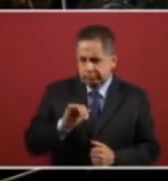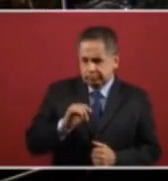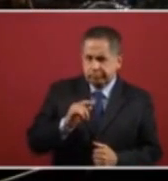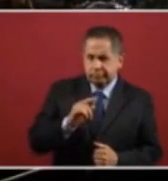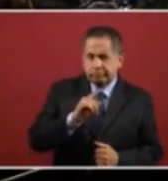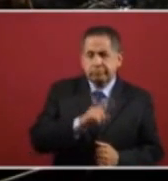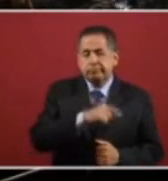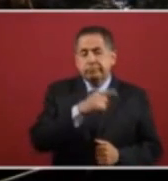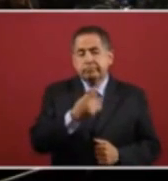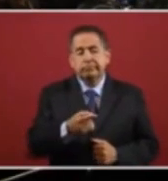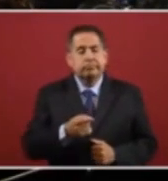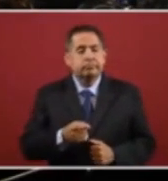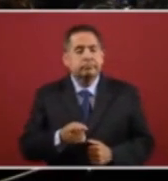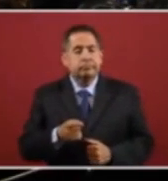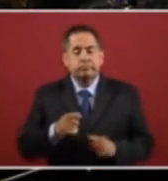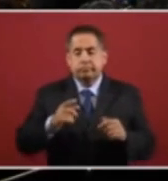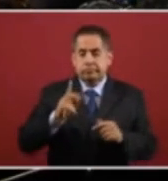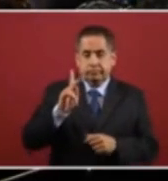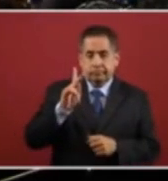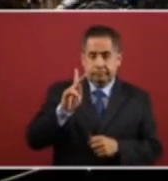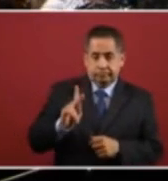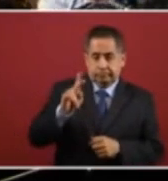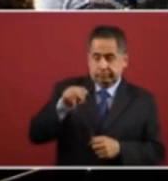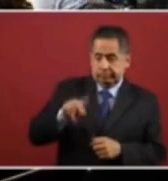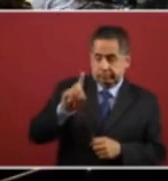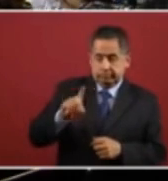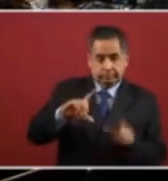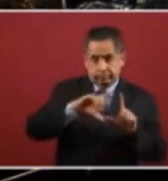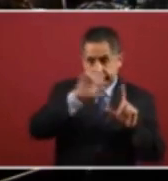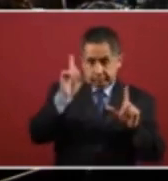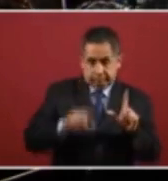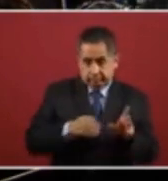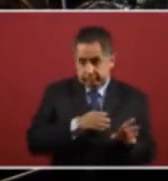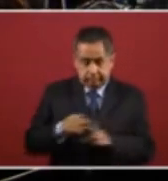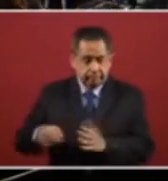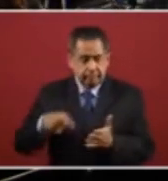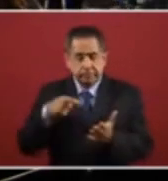Yes, in the plan, the National Plan of Development,